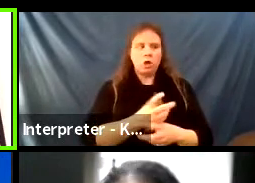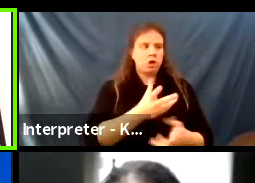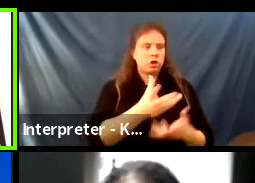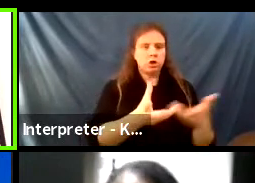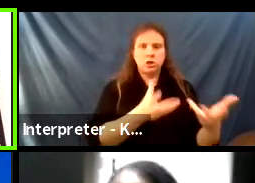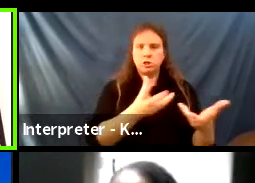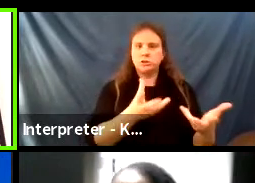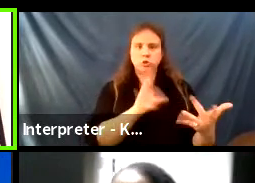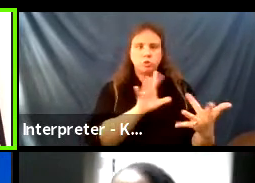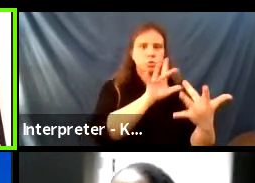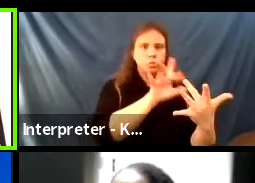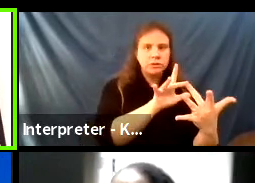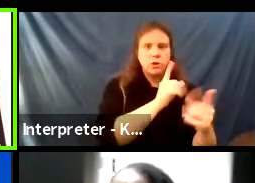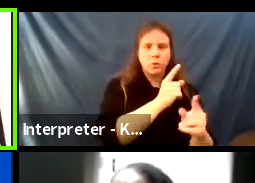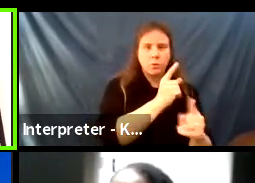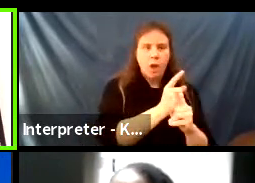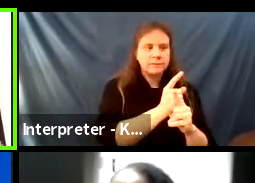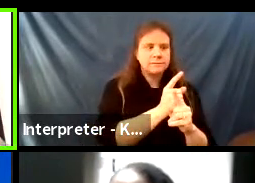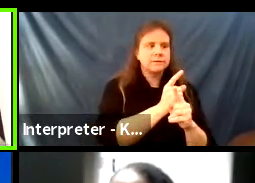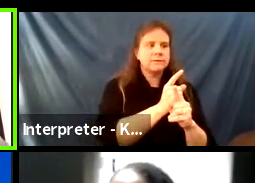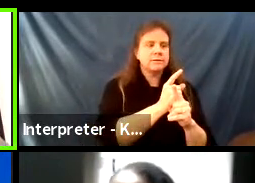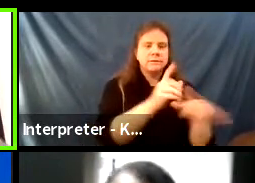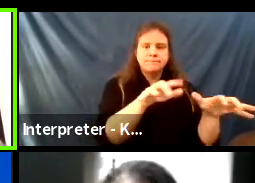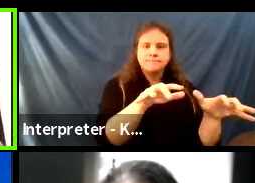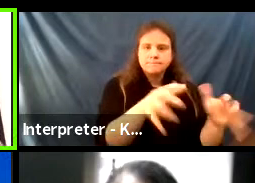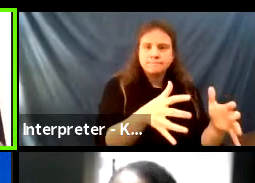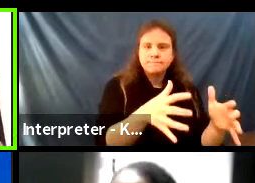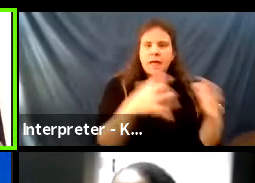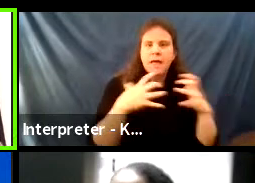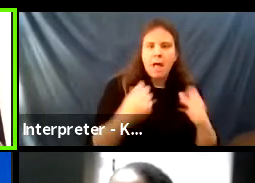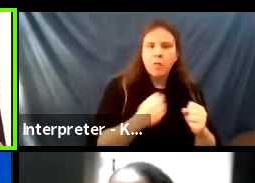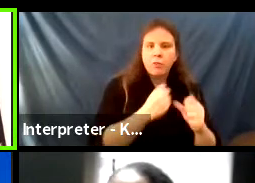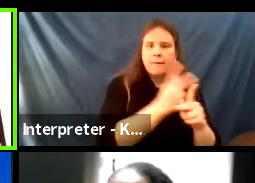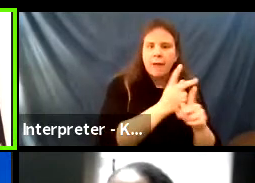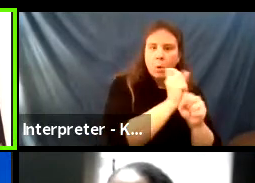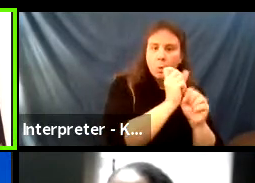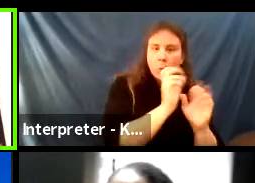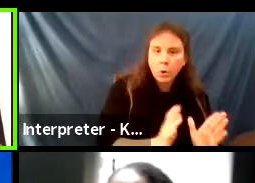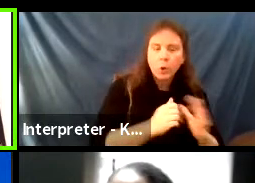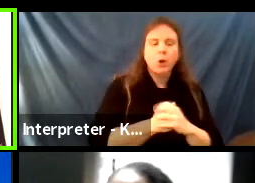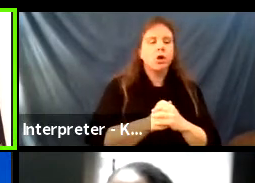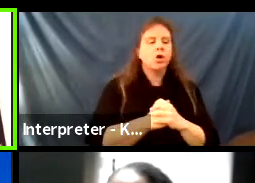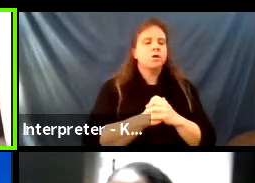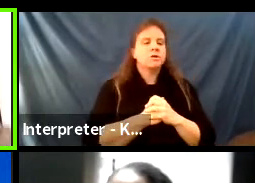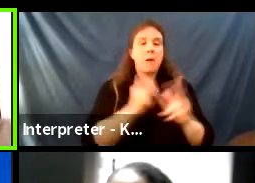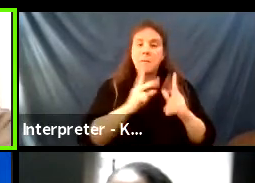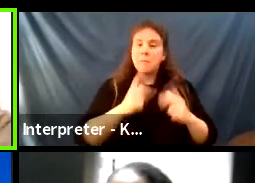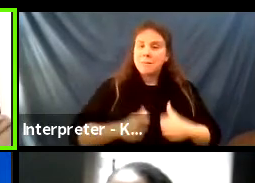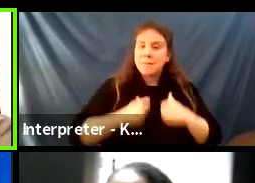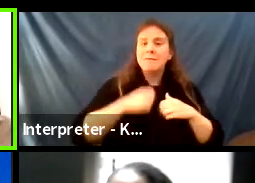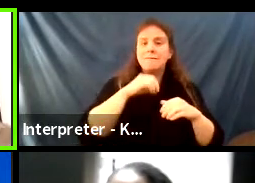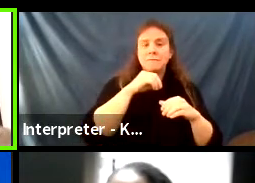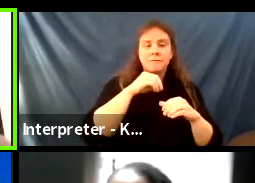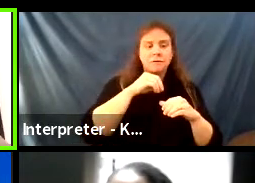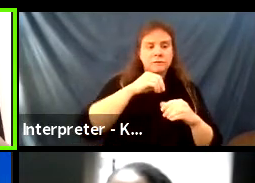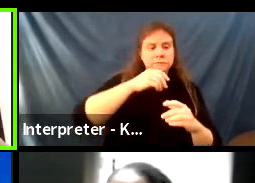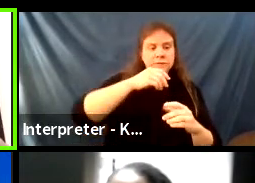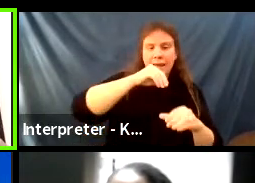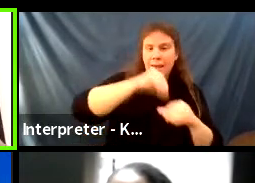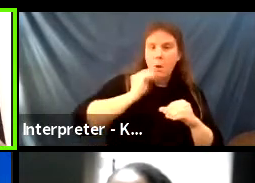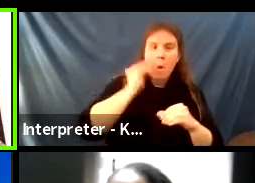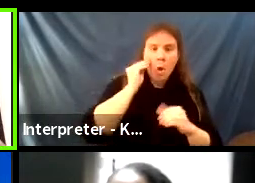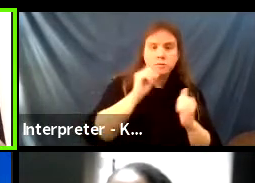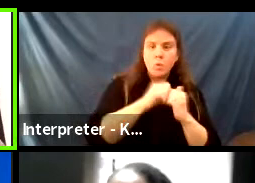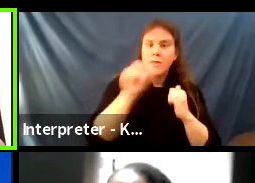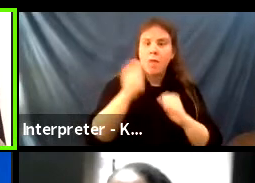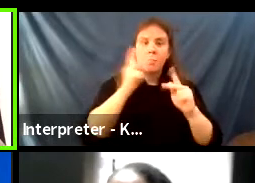in the congregate setting, the long-term care setting, residents and staff initially, and then